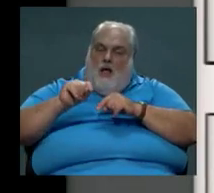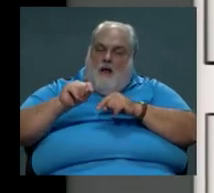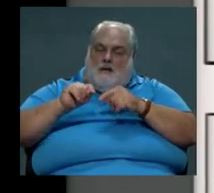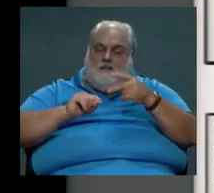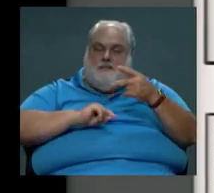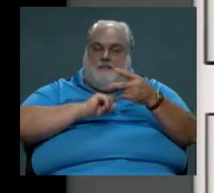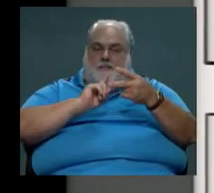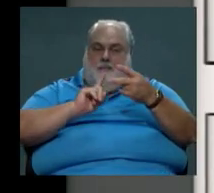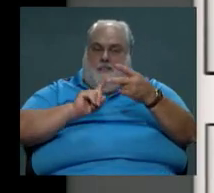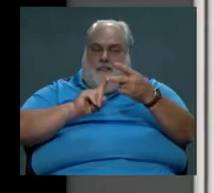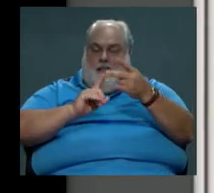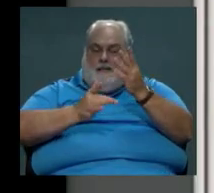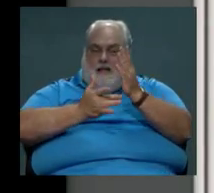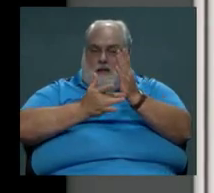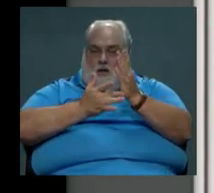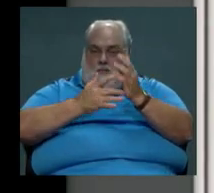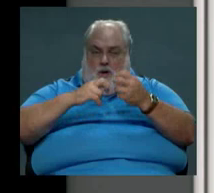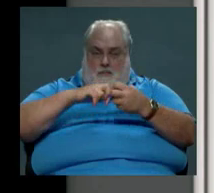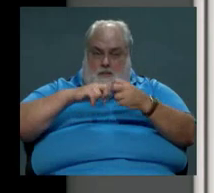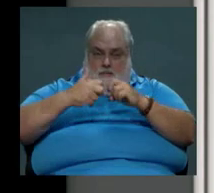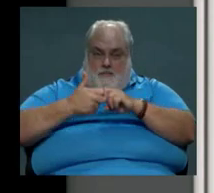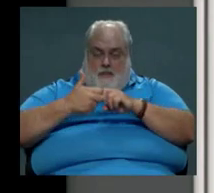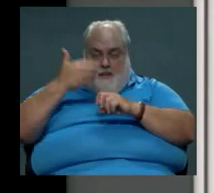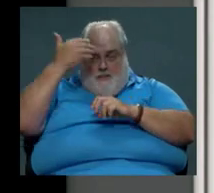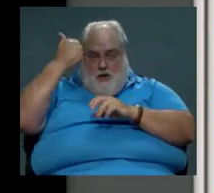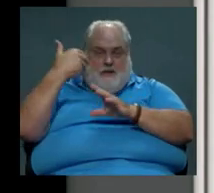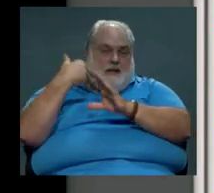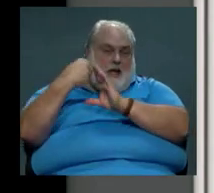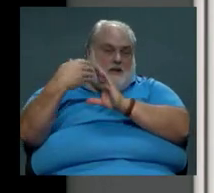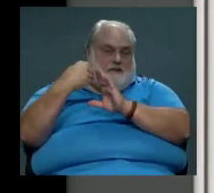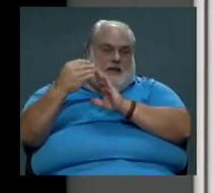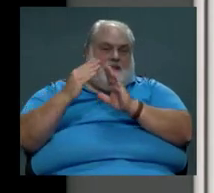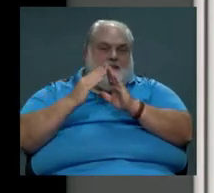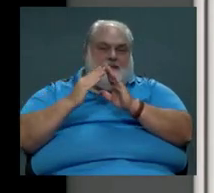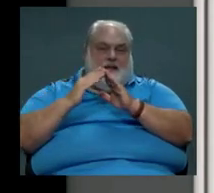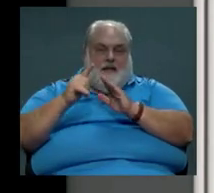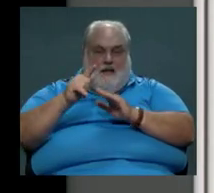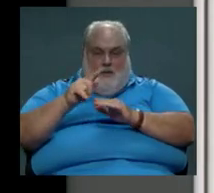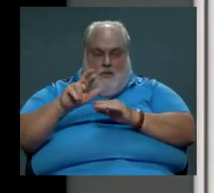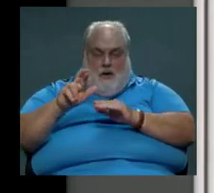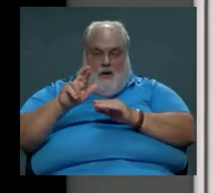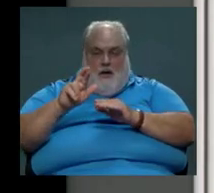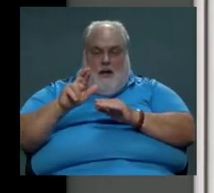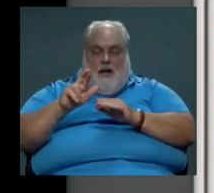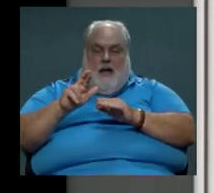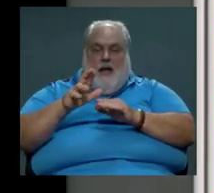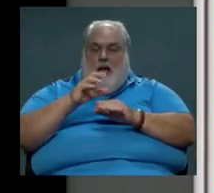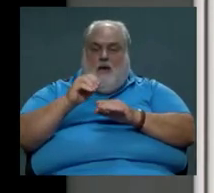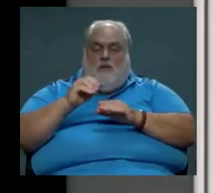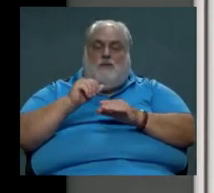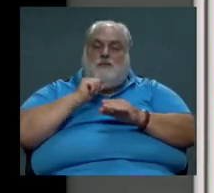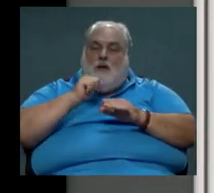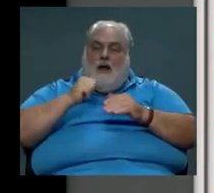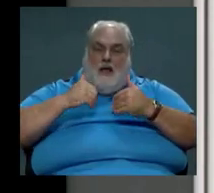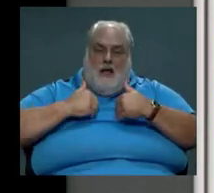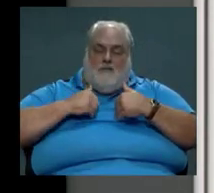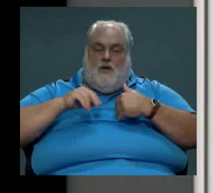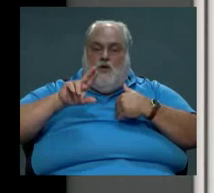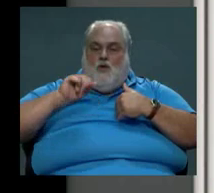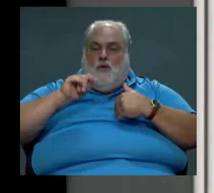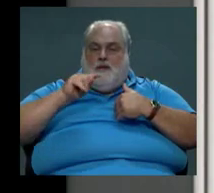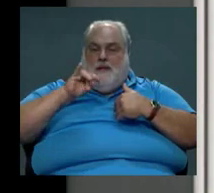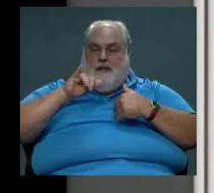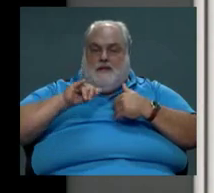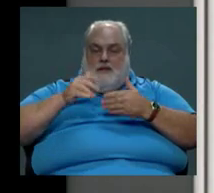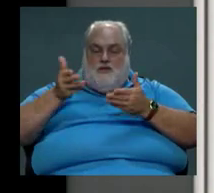issue was because it is out in the extraterritorial and sewer service is not provided, it was going to be on a septic